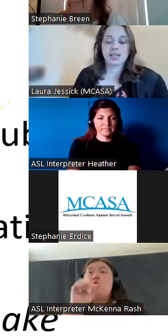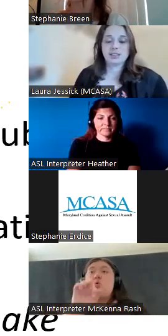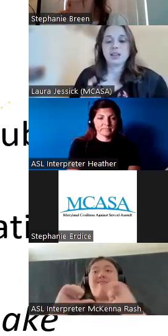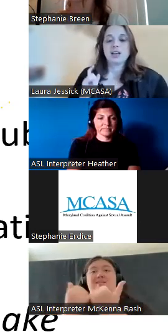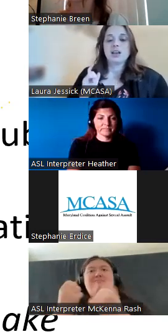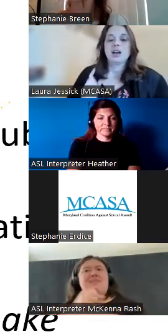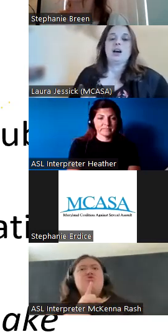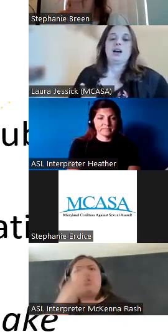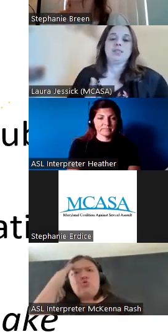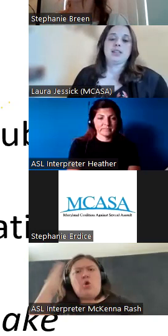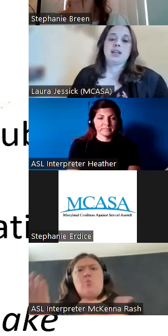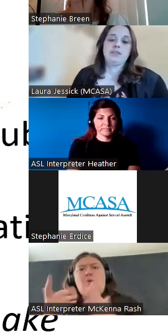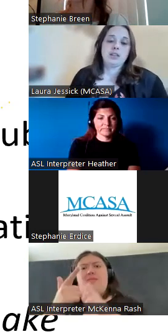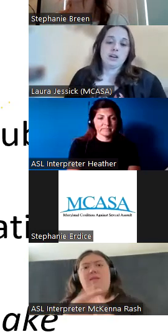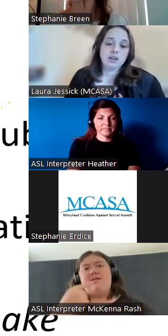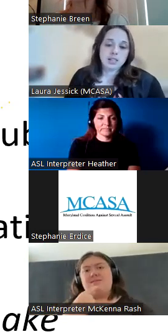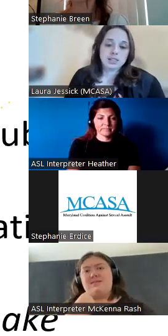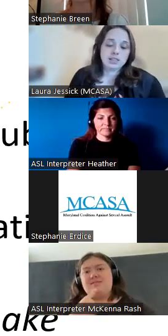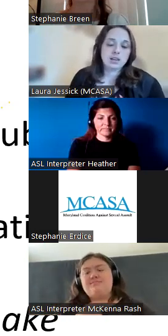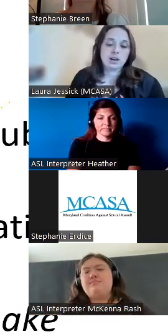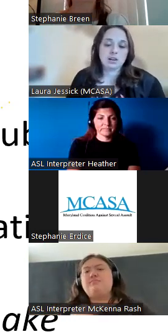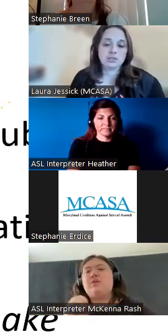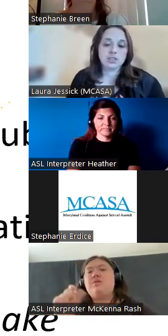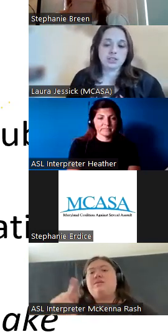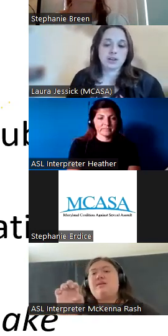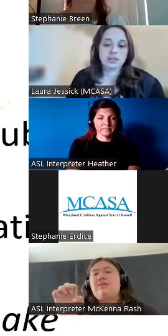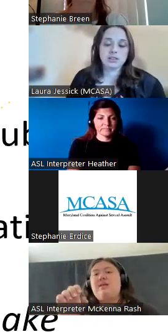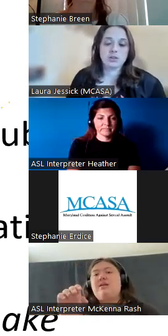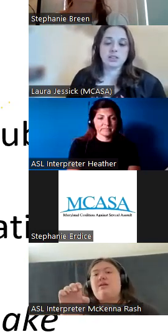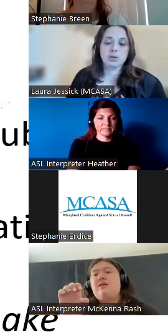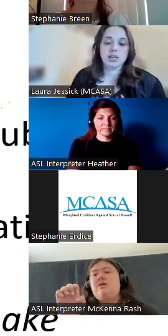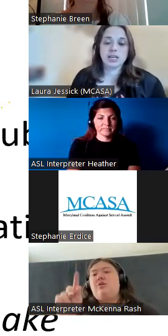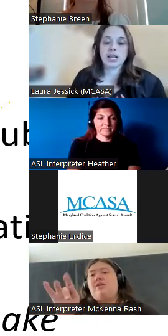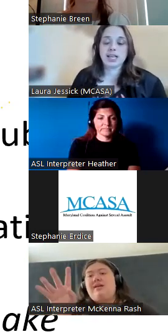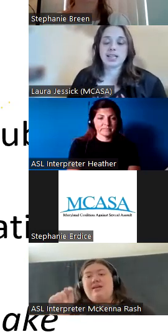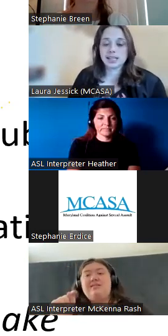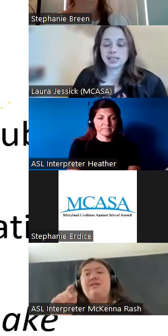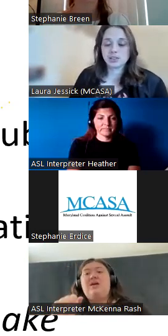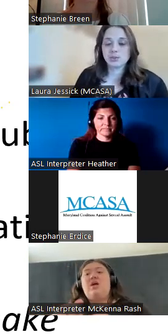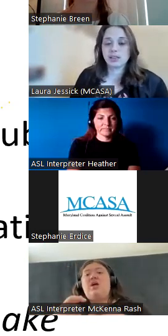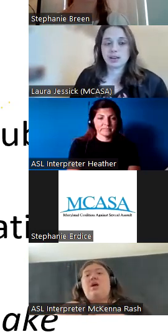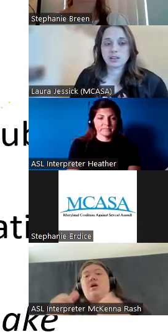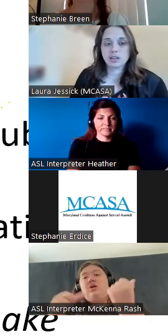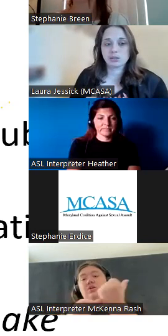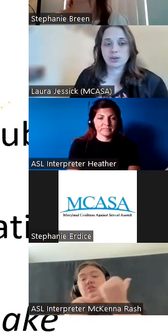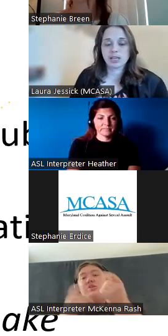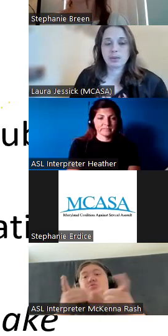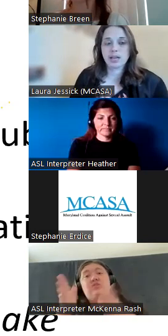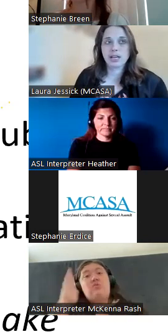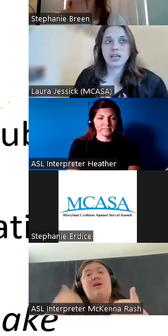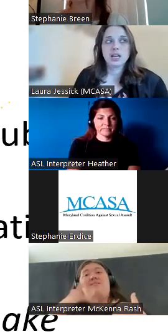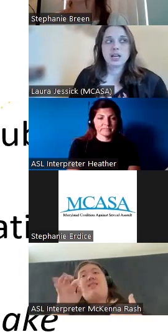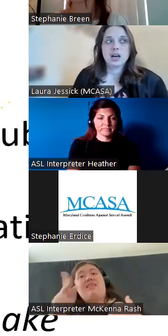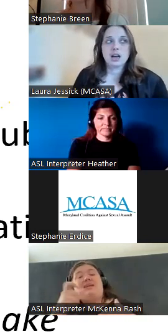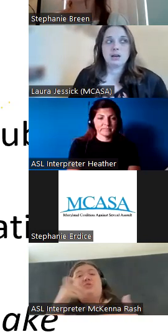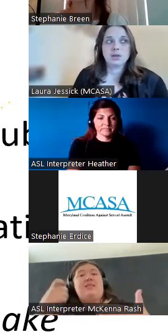legislation says. Stephanie Erdis, our associate director, is going to put in a link to a letter that was written